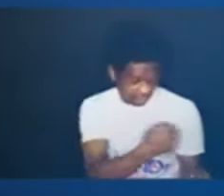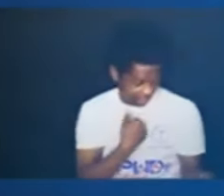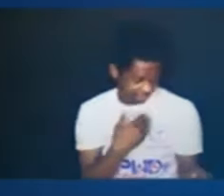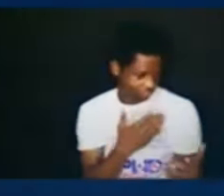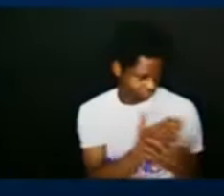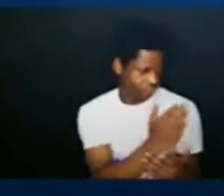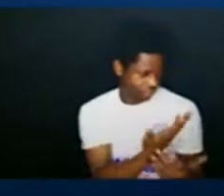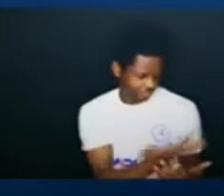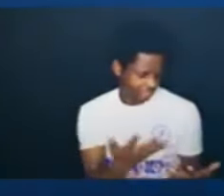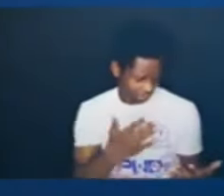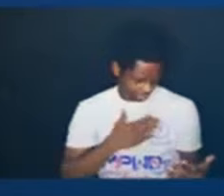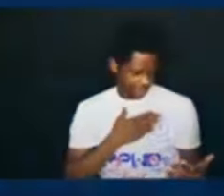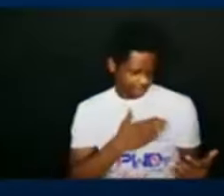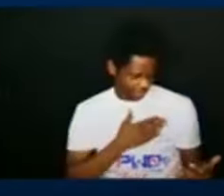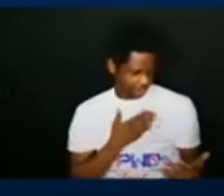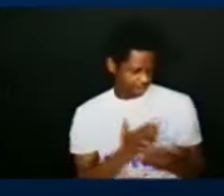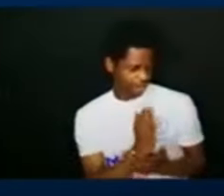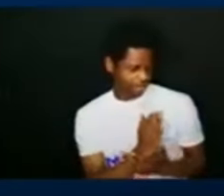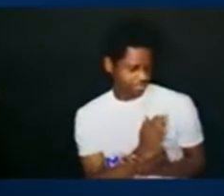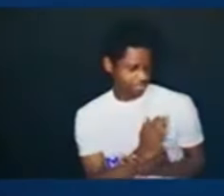rights. So he's not arguing.